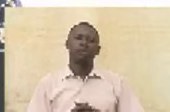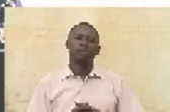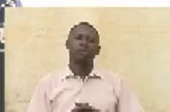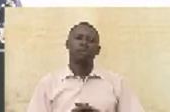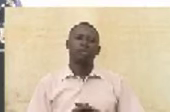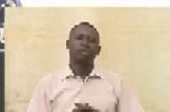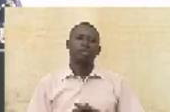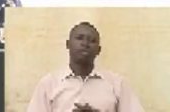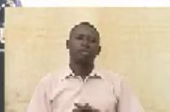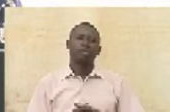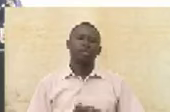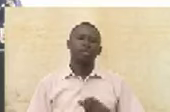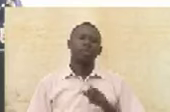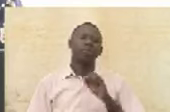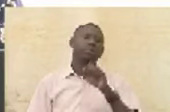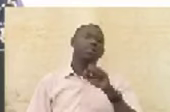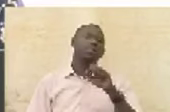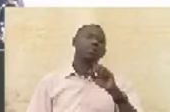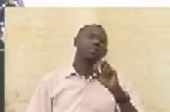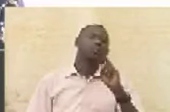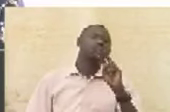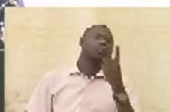to? Can